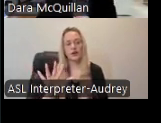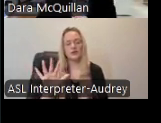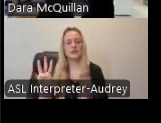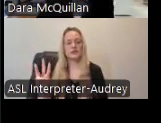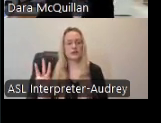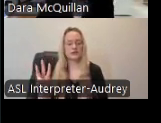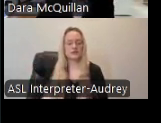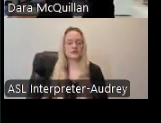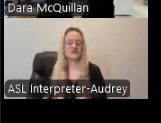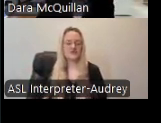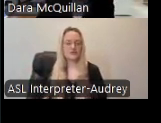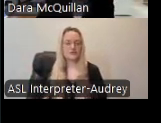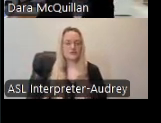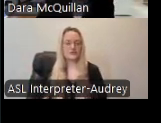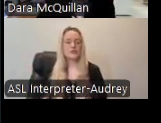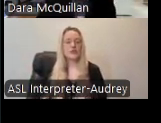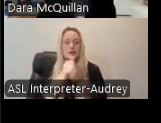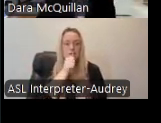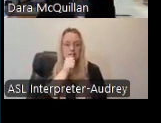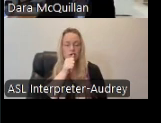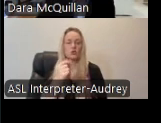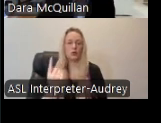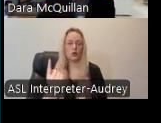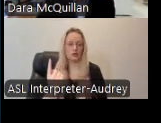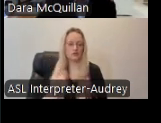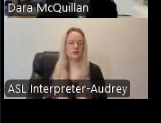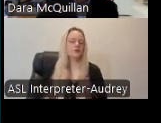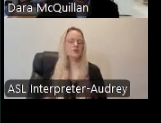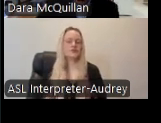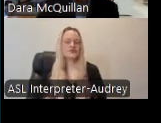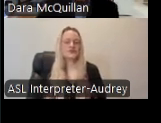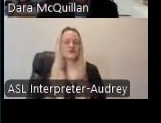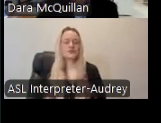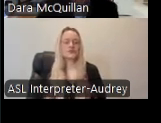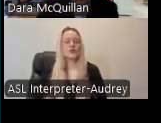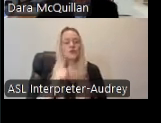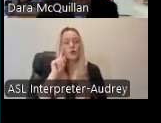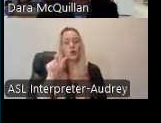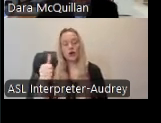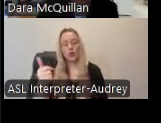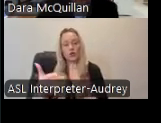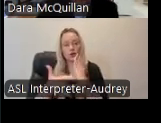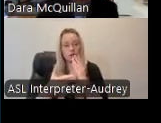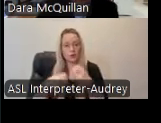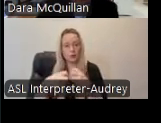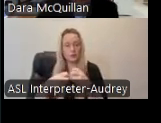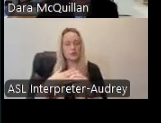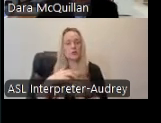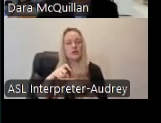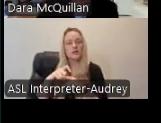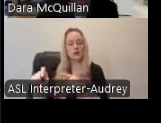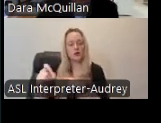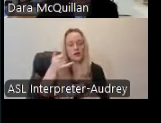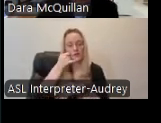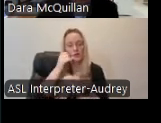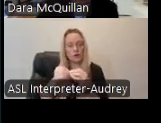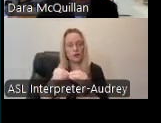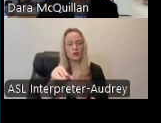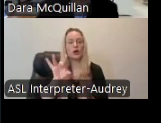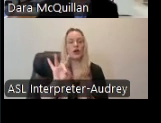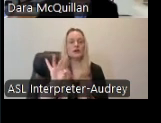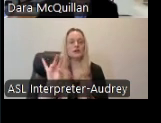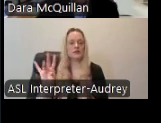822-3887-4556 and passcode 1. For other technical issues, please call the number